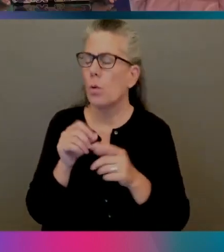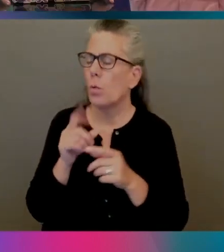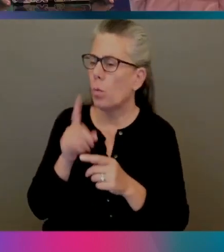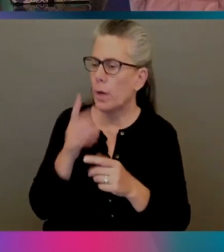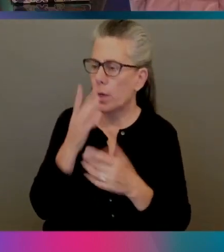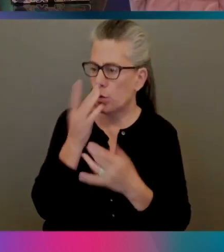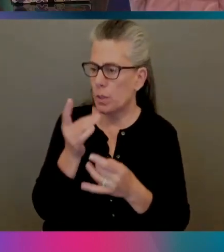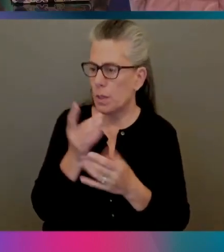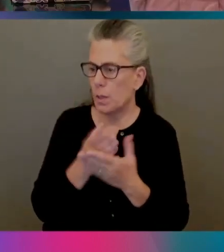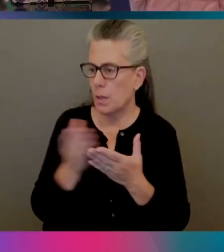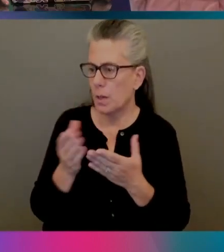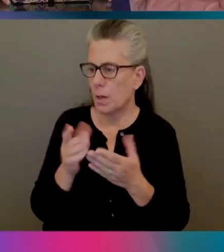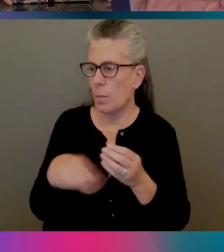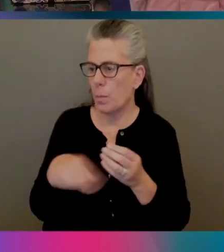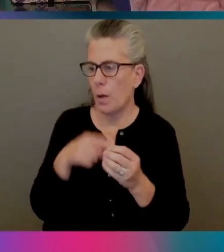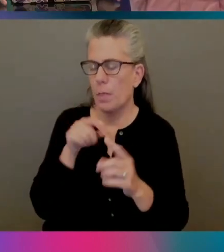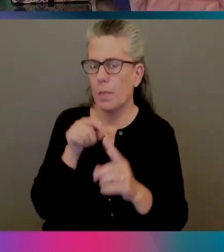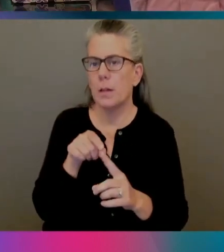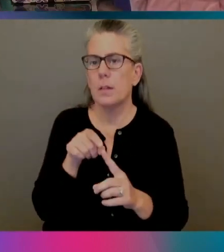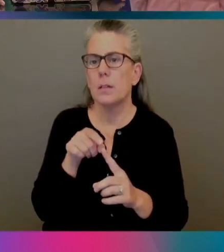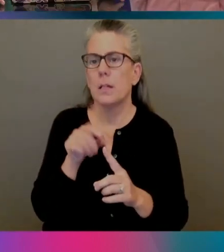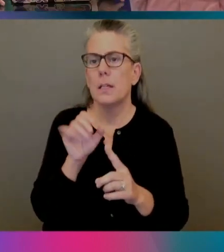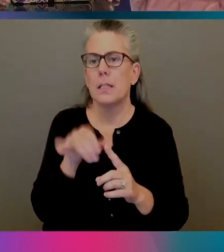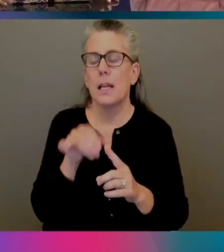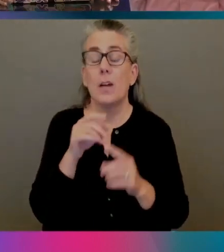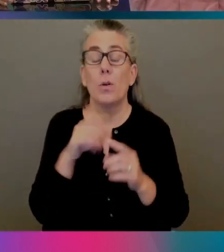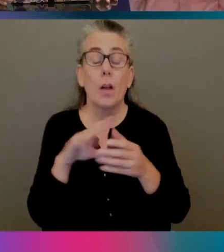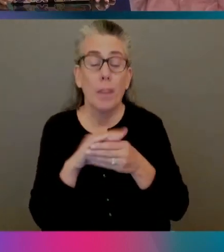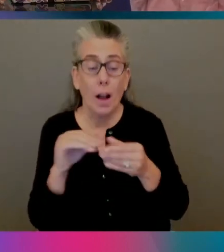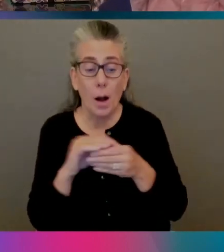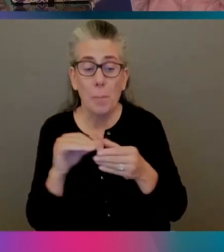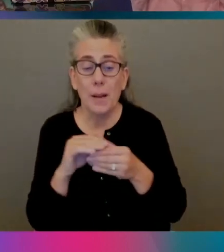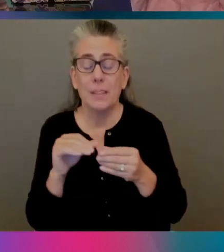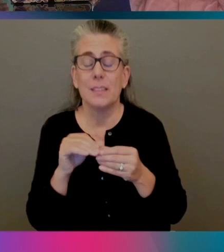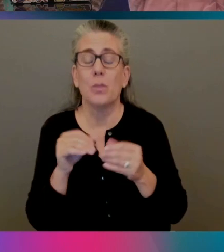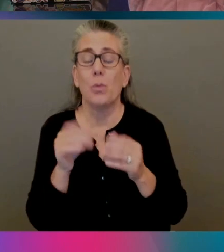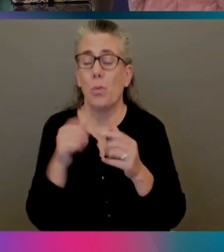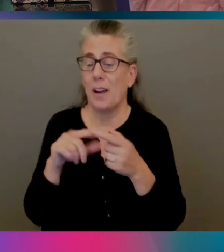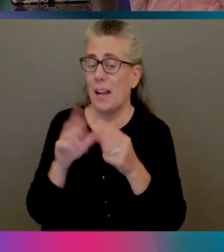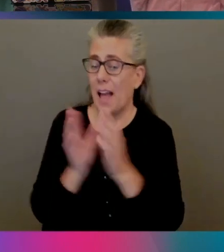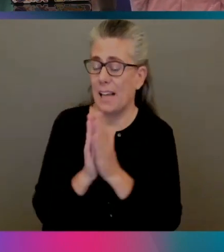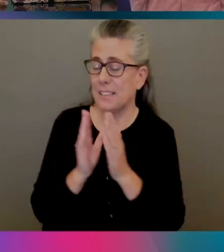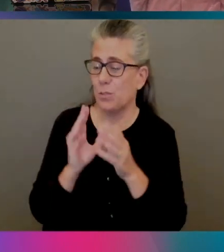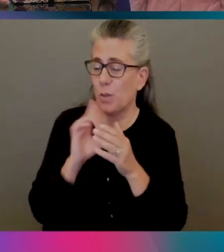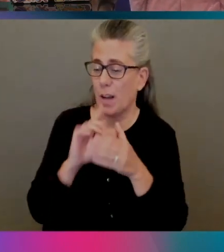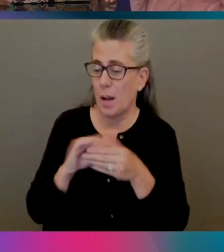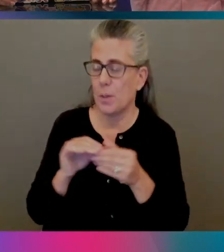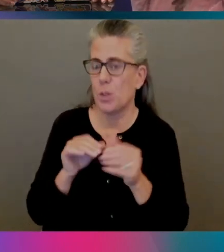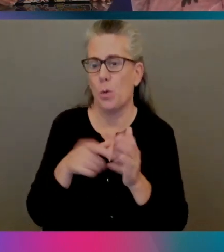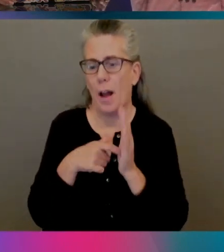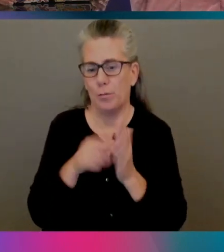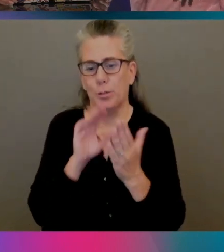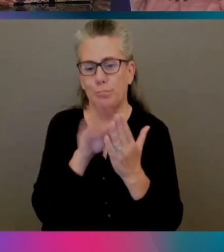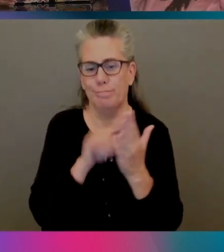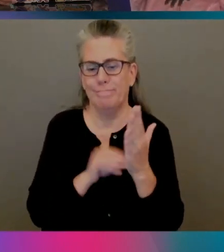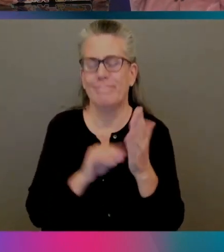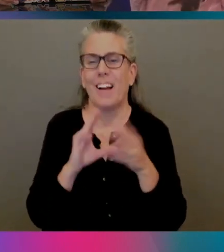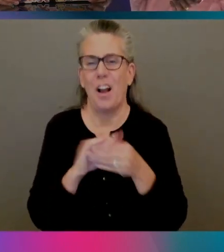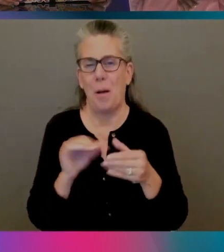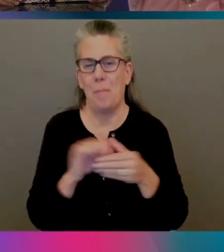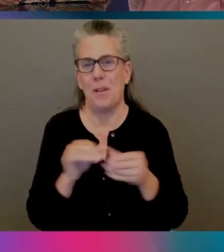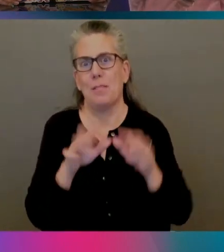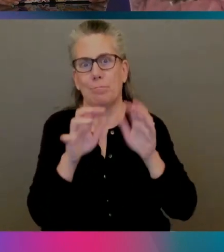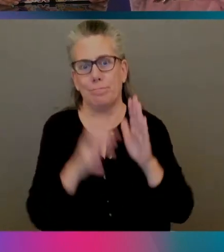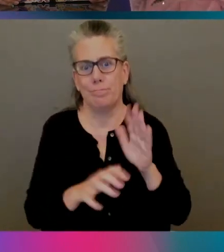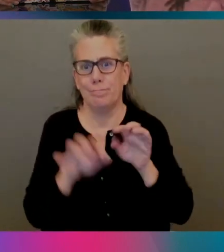in natural language in the comments, you have to put comments in your code. Right. You don't have this code without comments. But now this time it's not